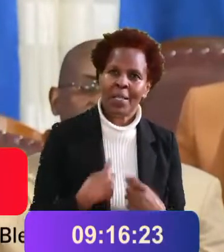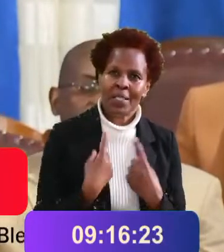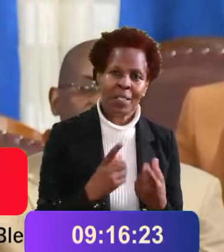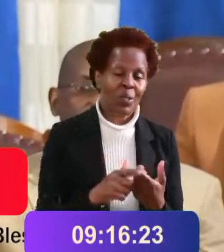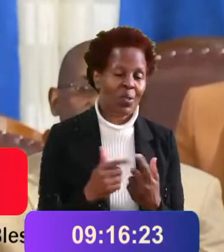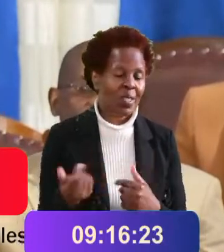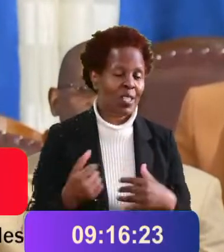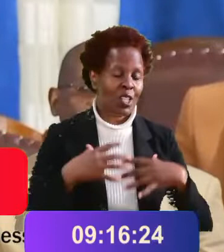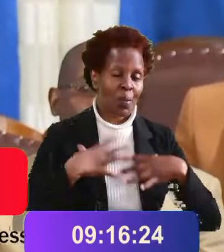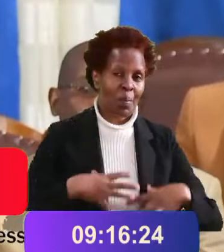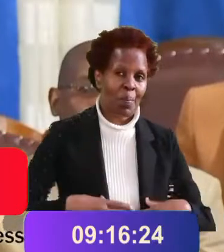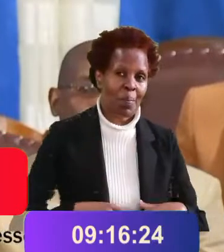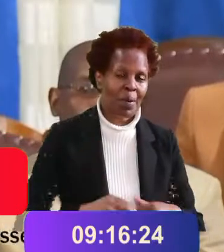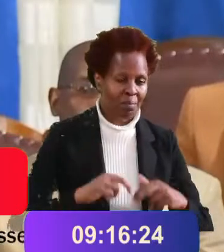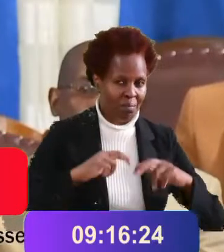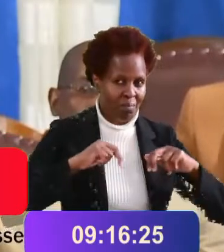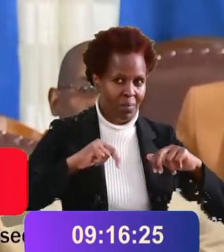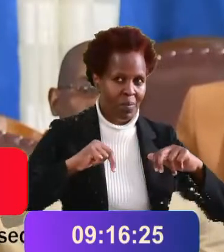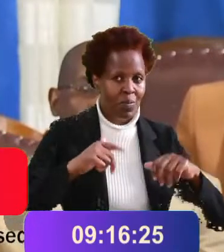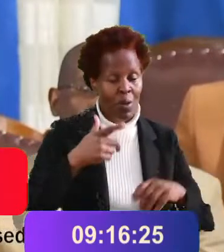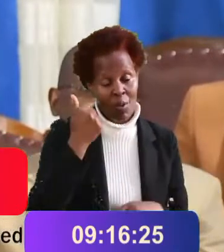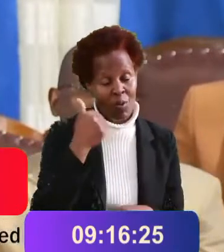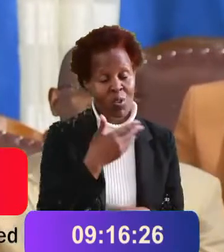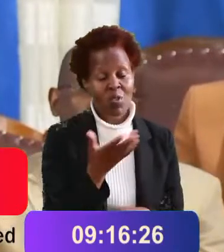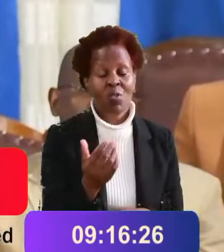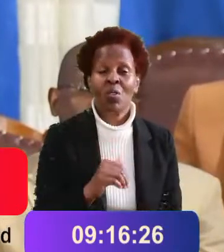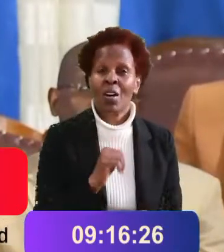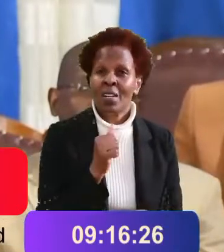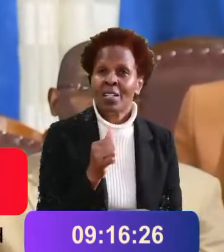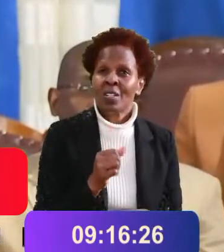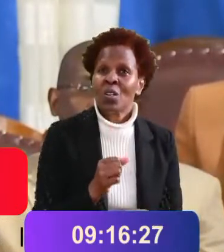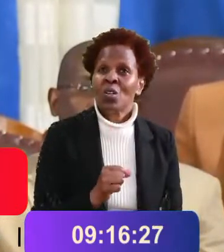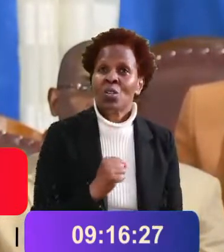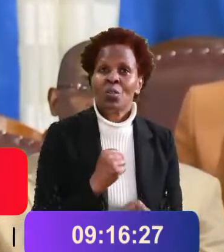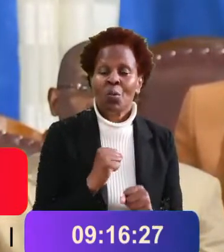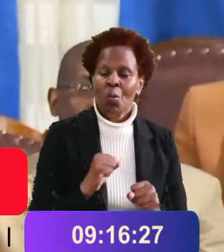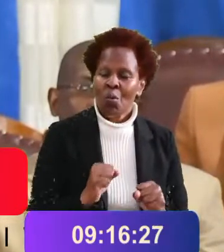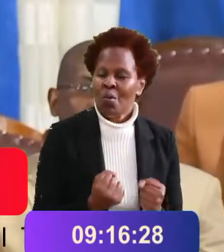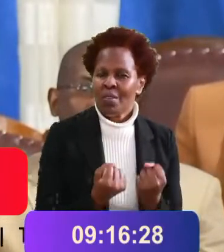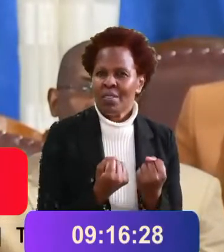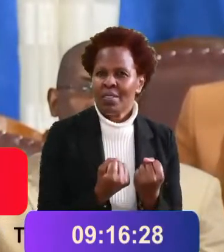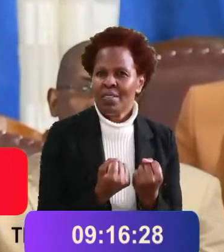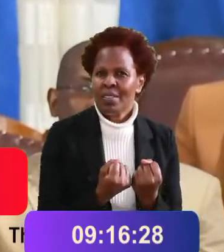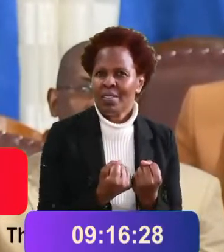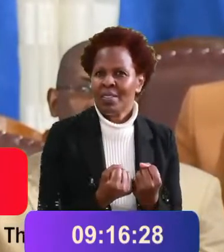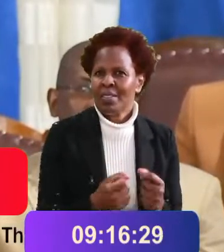to investigate, because you are not acting normal.